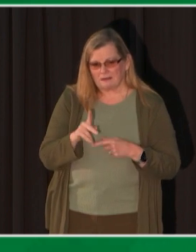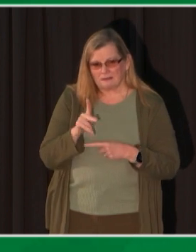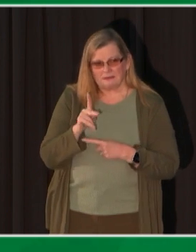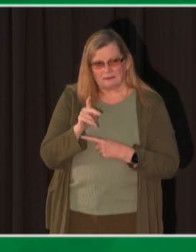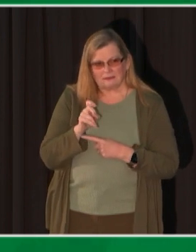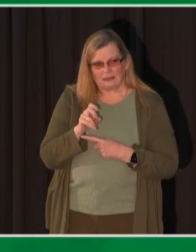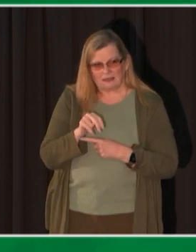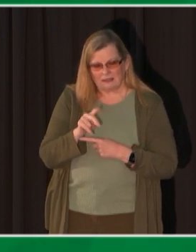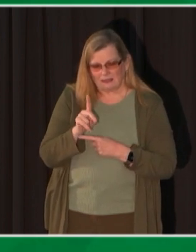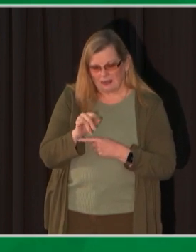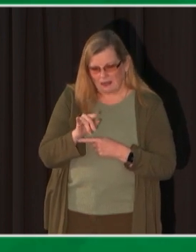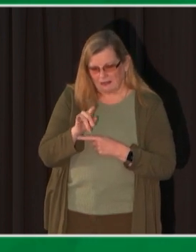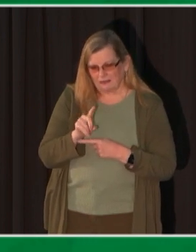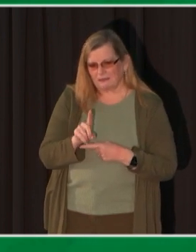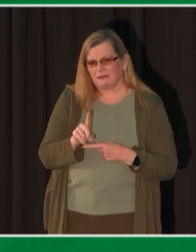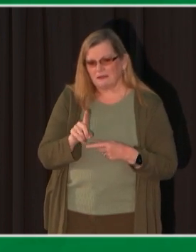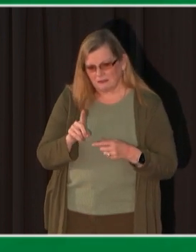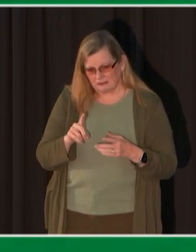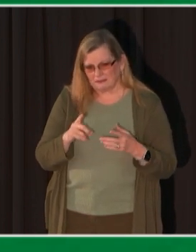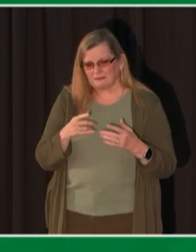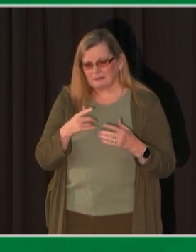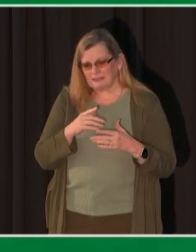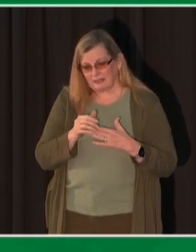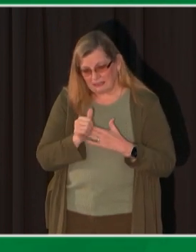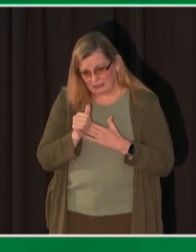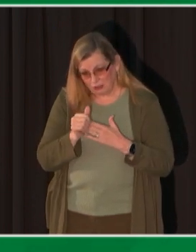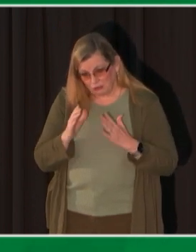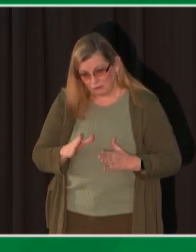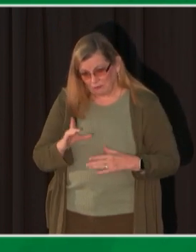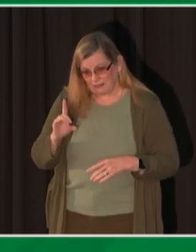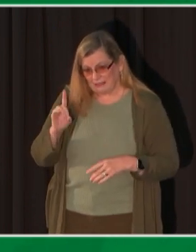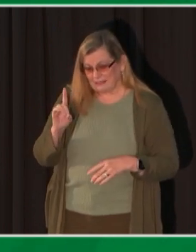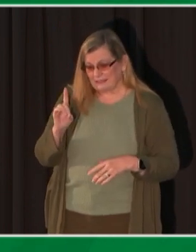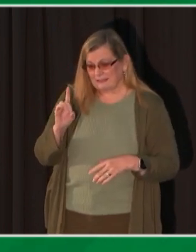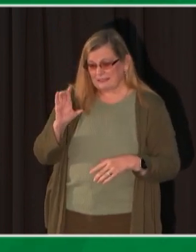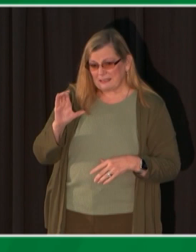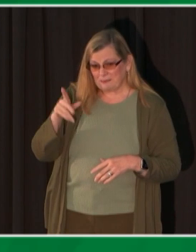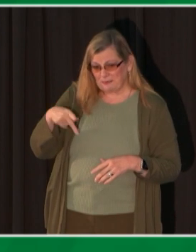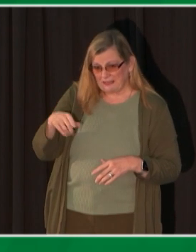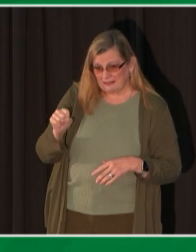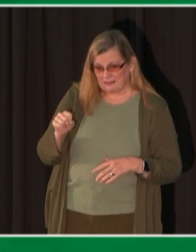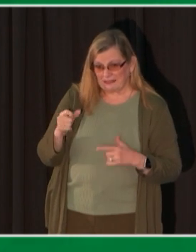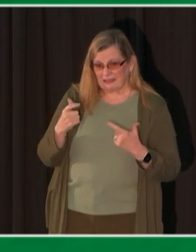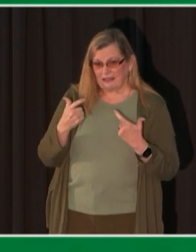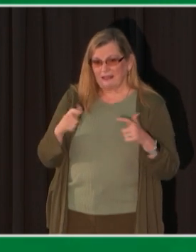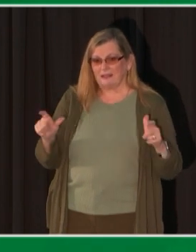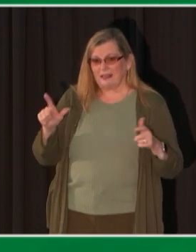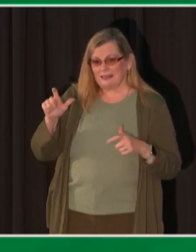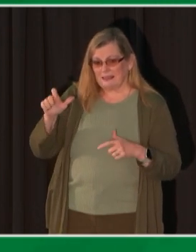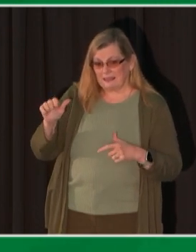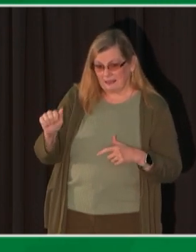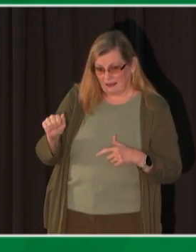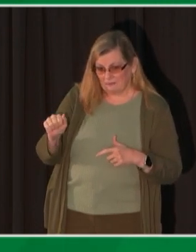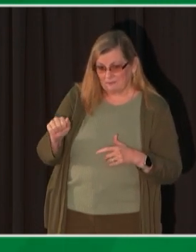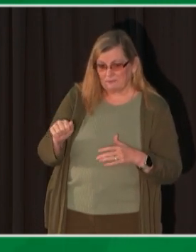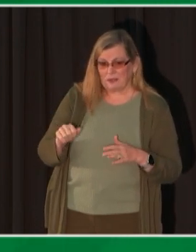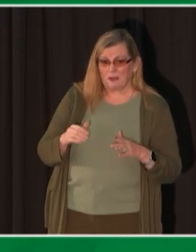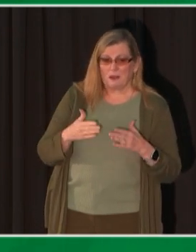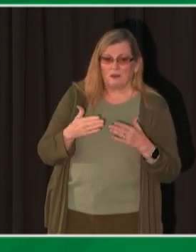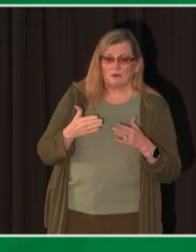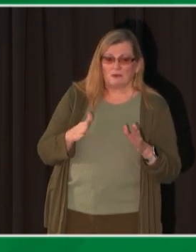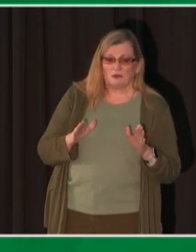school leaders, DCPS, of course, our largest LEA in the city, but also our public charter school